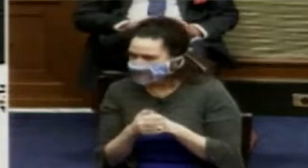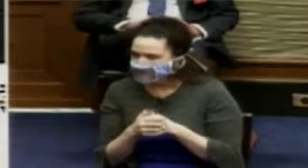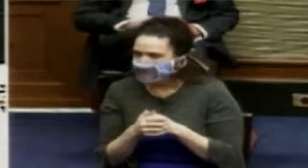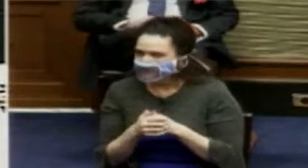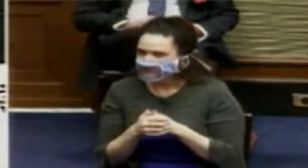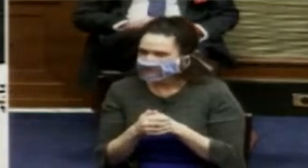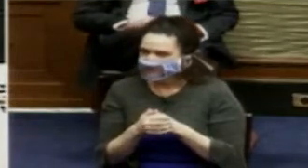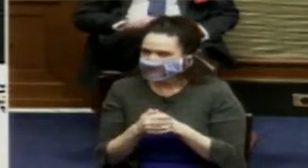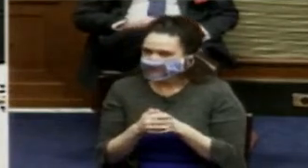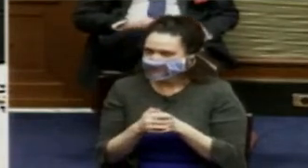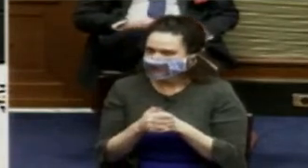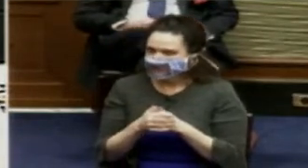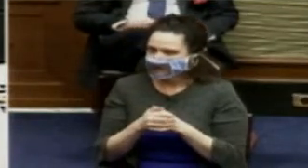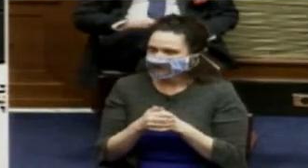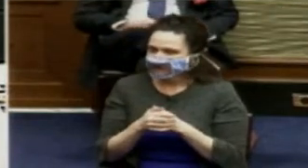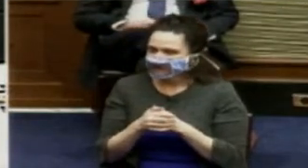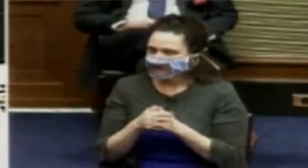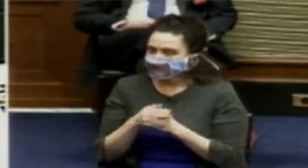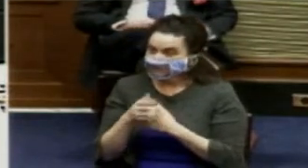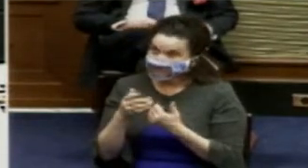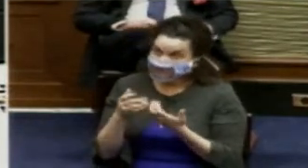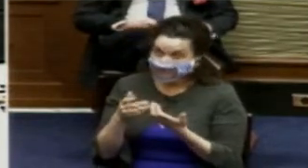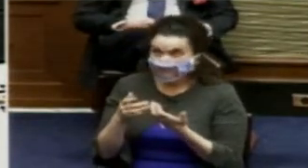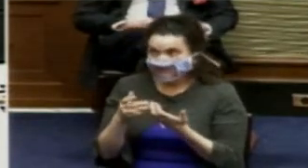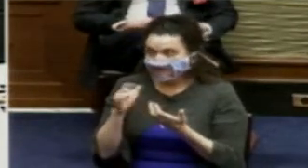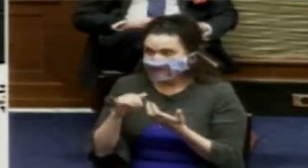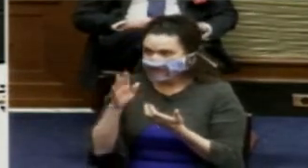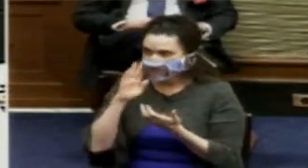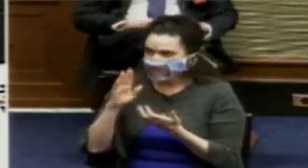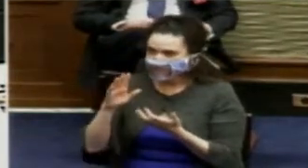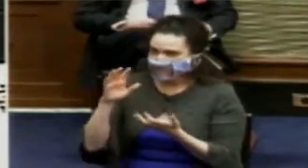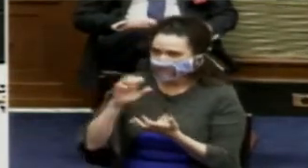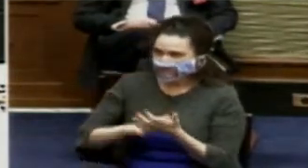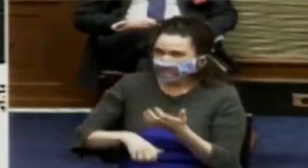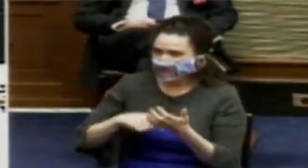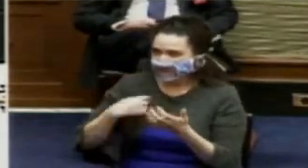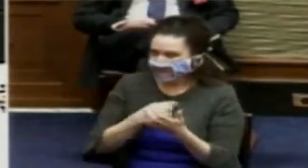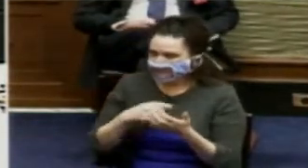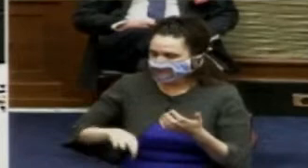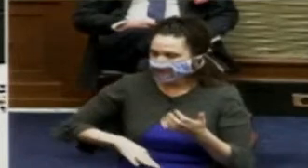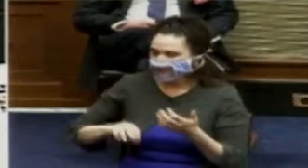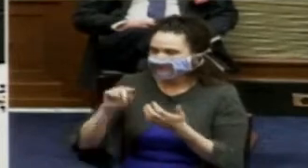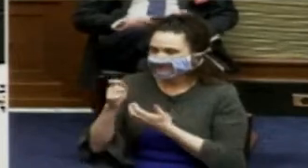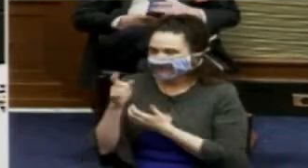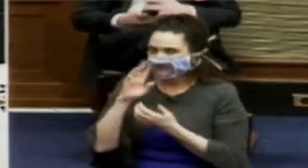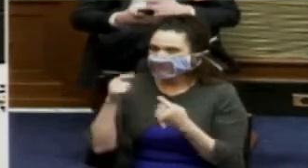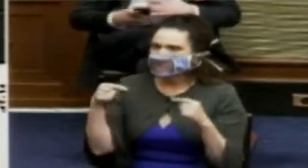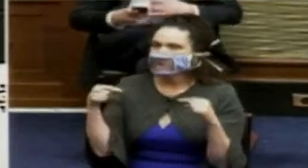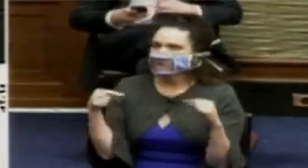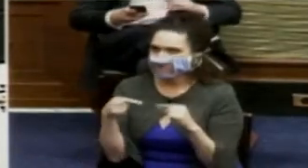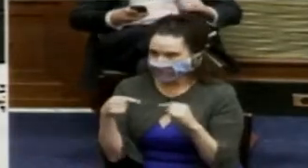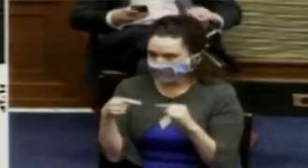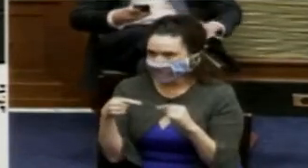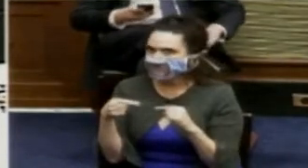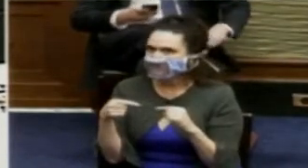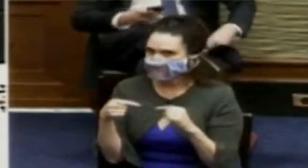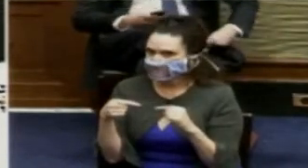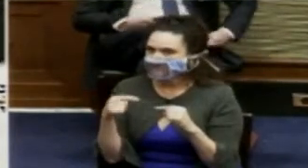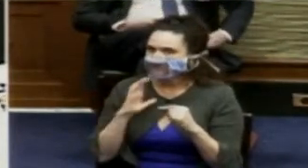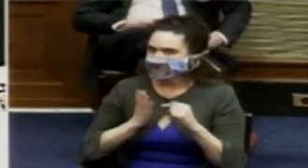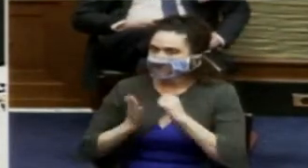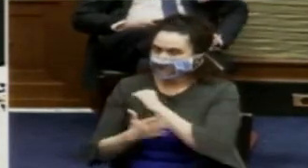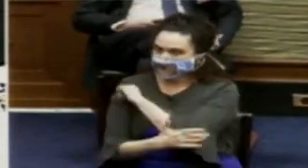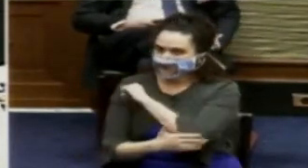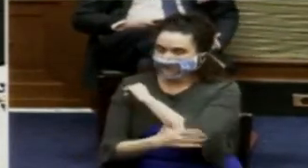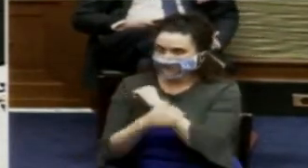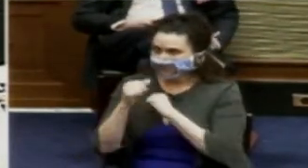away us paying taxes, and I think Okay. that would be a detriment to the union. What we're saying, we're not trying to